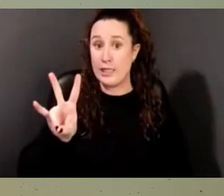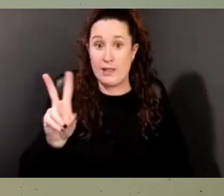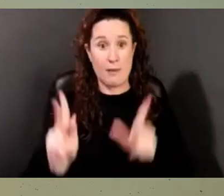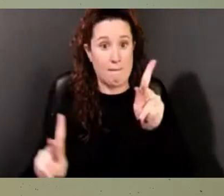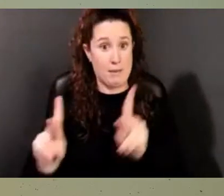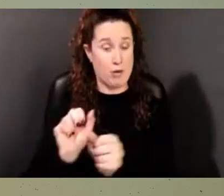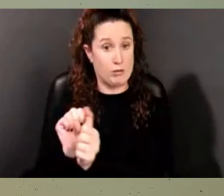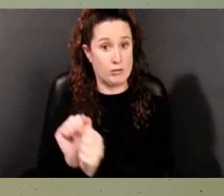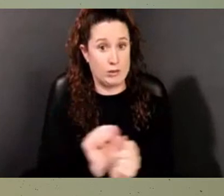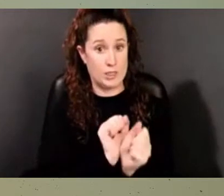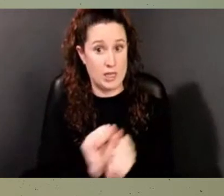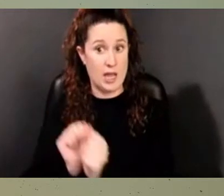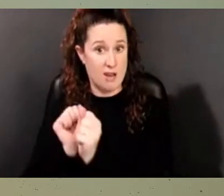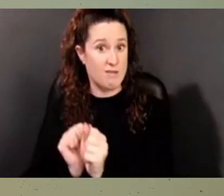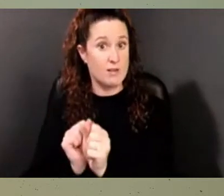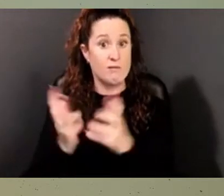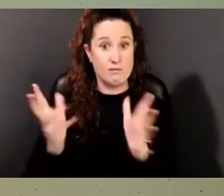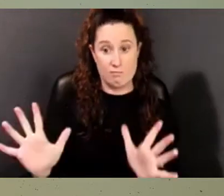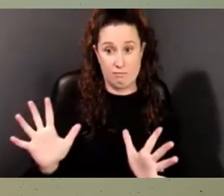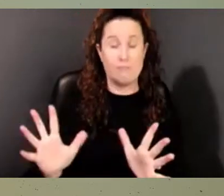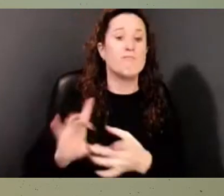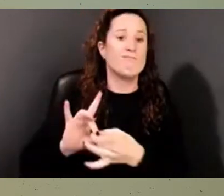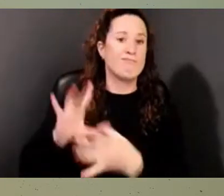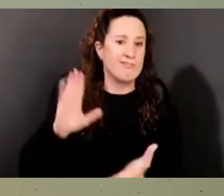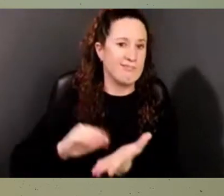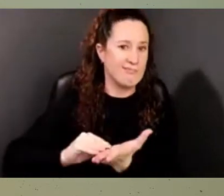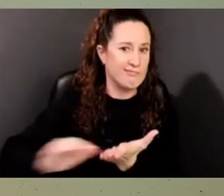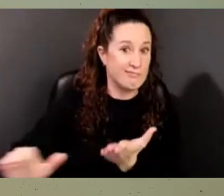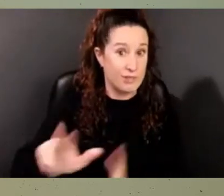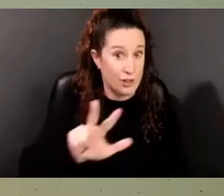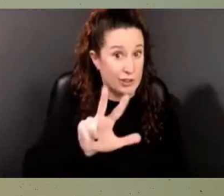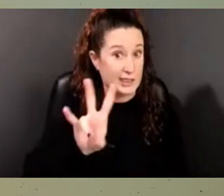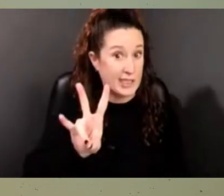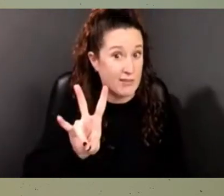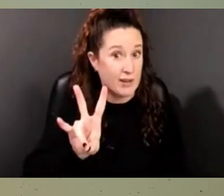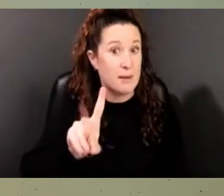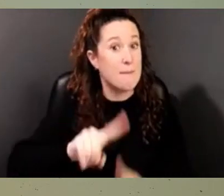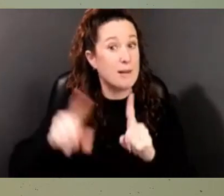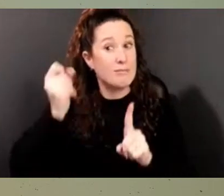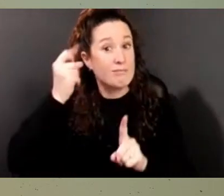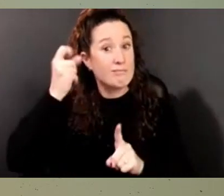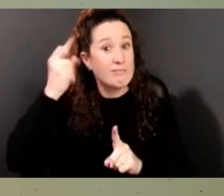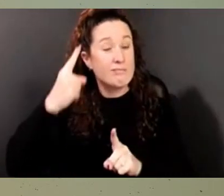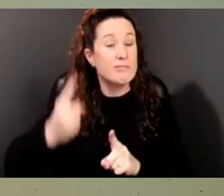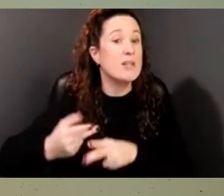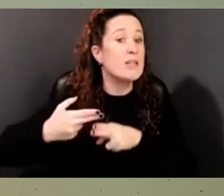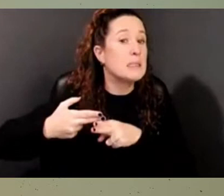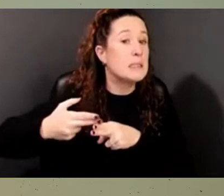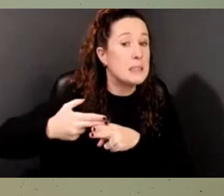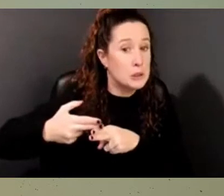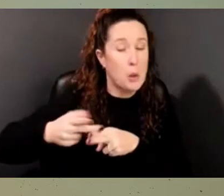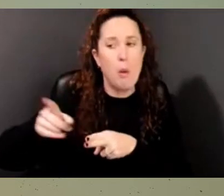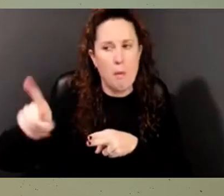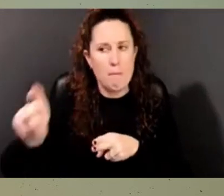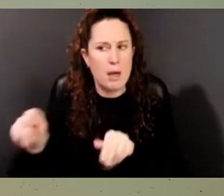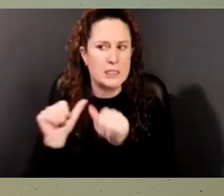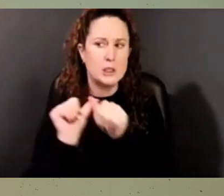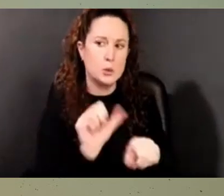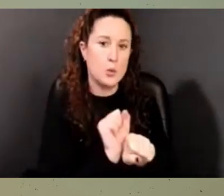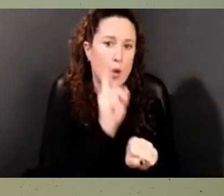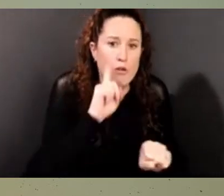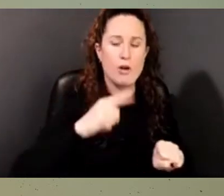individuals he held in bondage, but only on the condition that they continued to work for him for